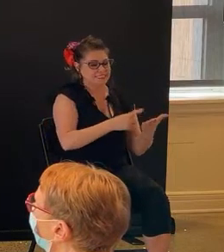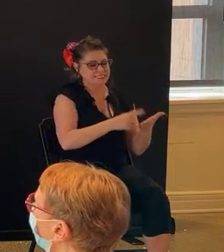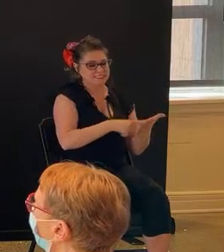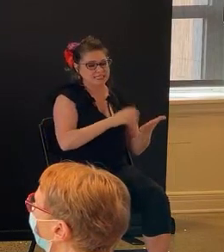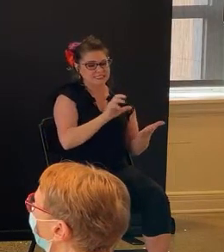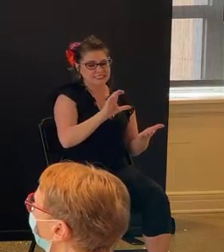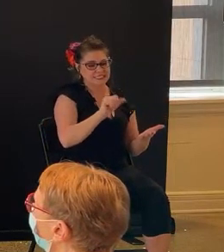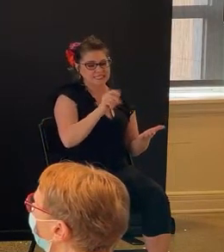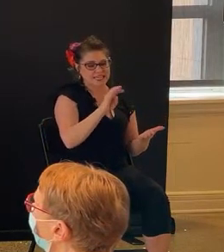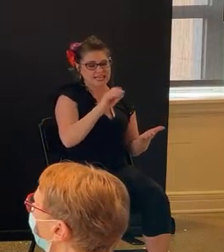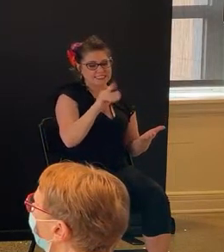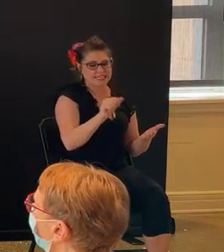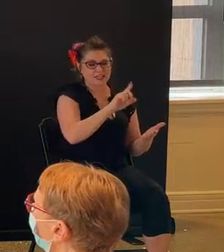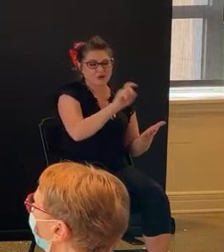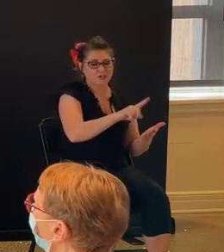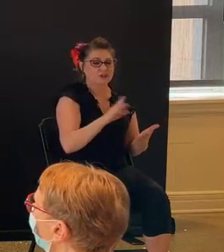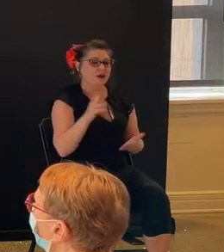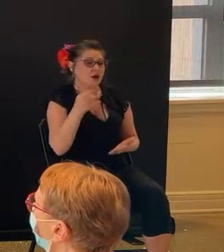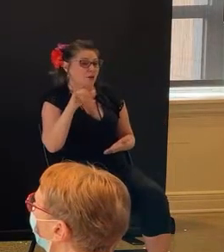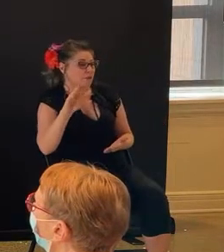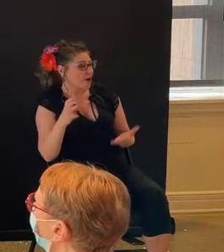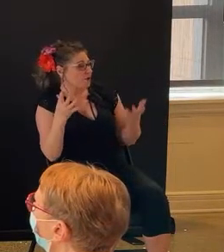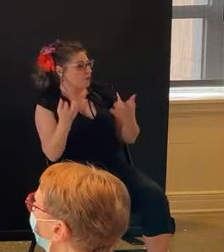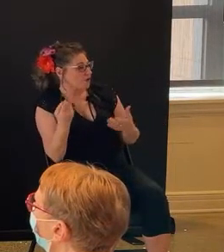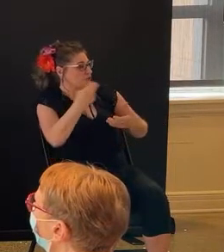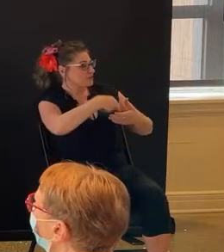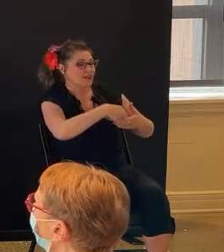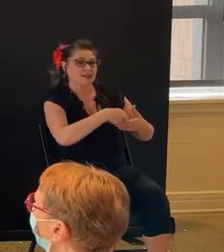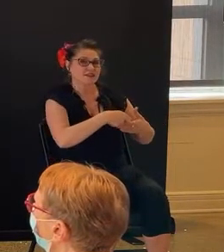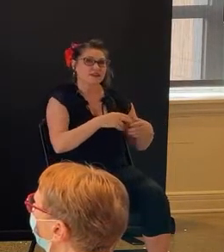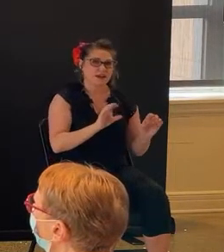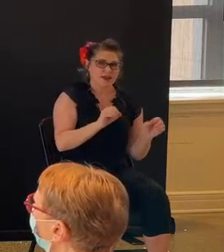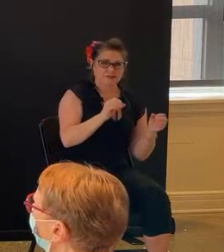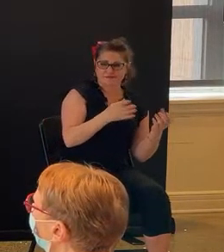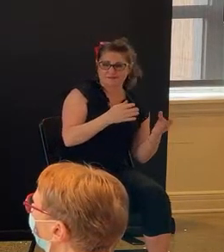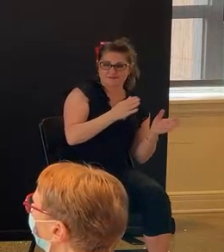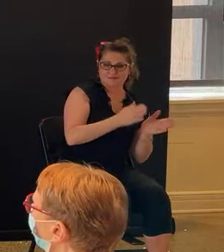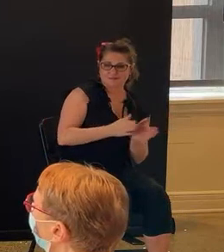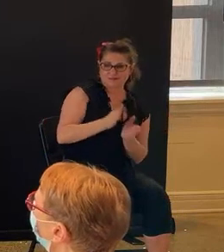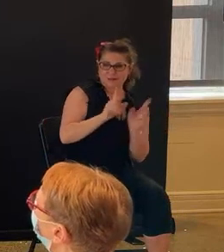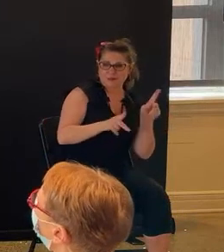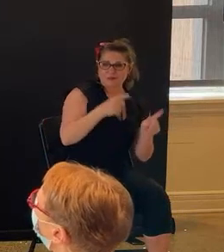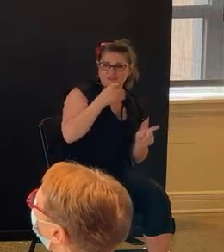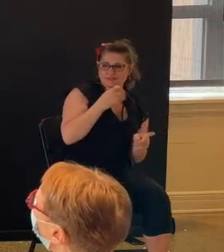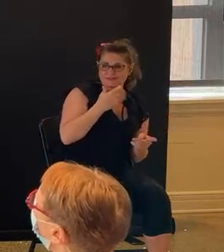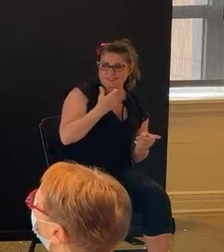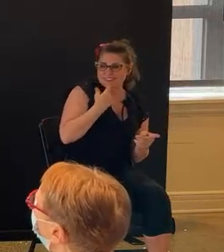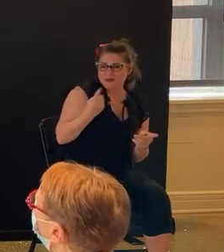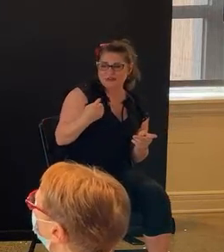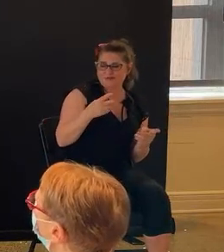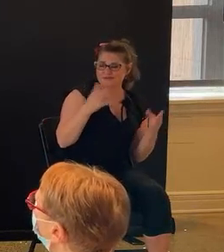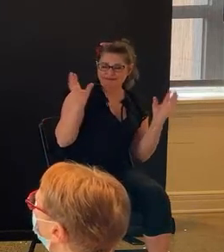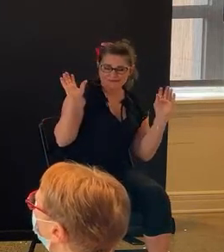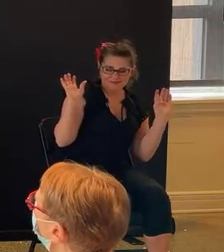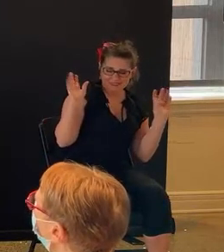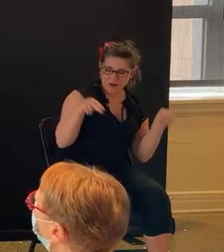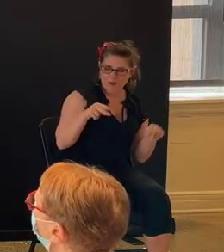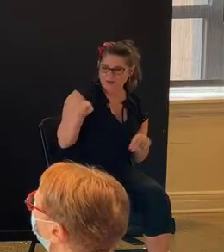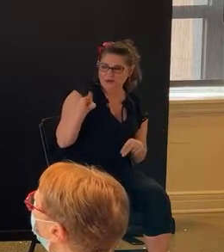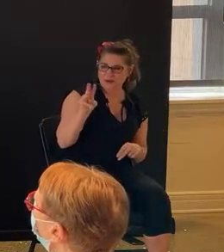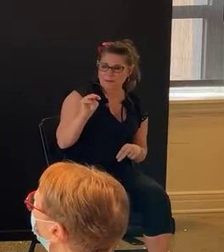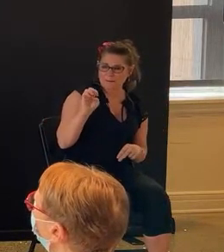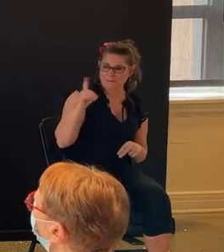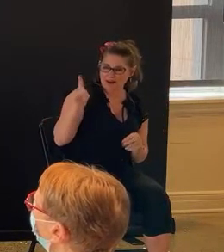question, Brian asked if he could attend, and the organizer said, well, no, you're a mud guy. What could you possibly have